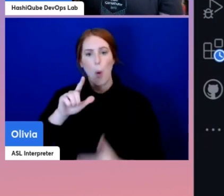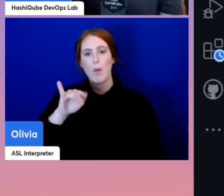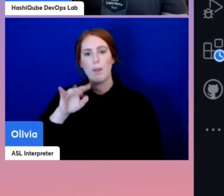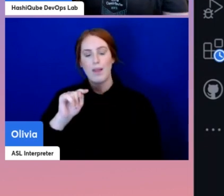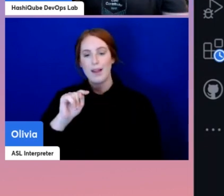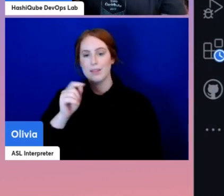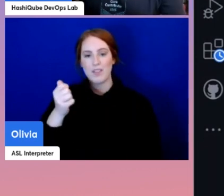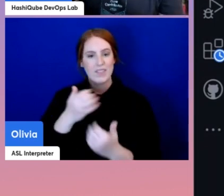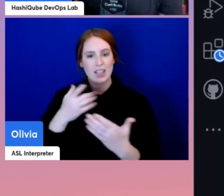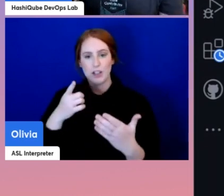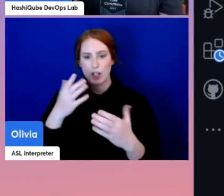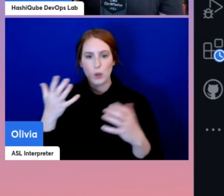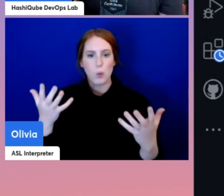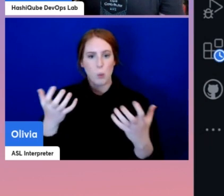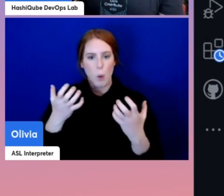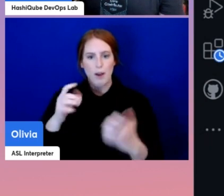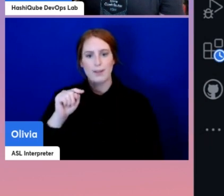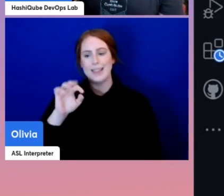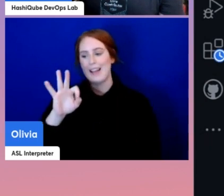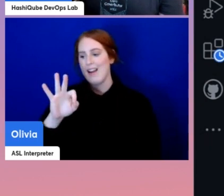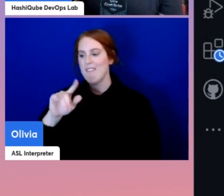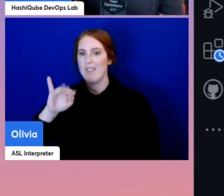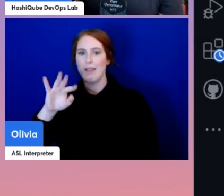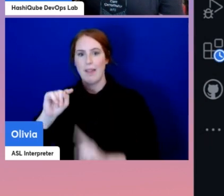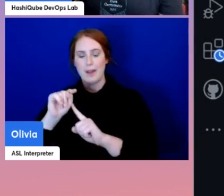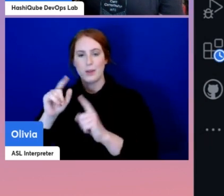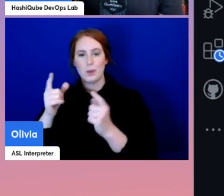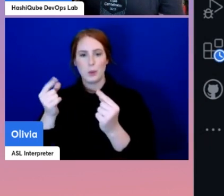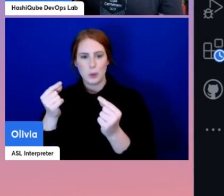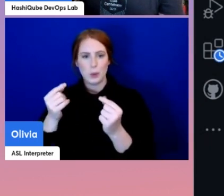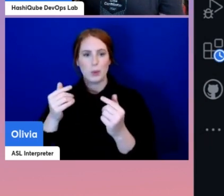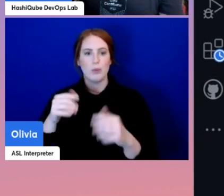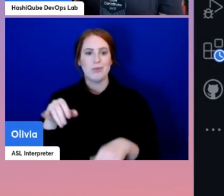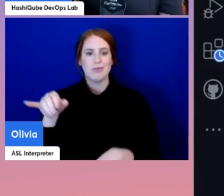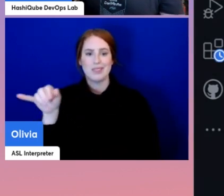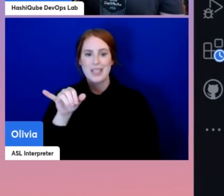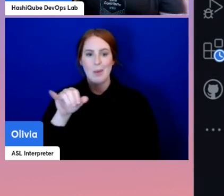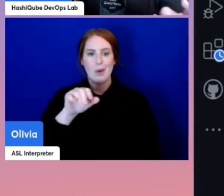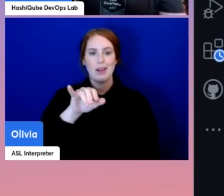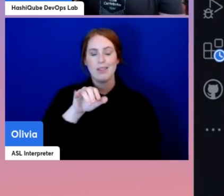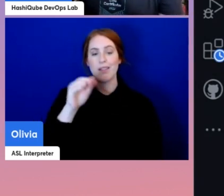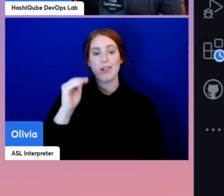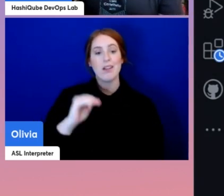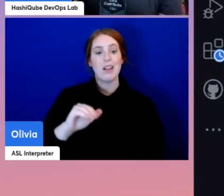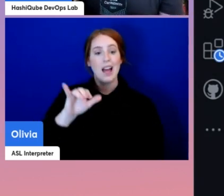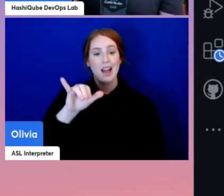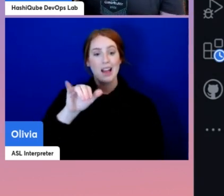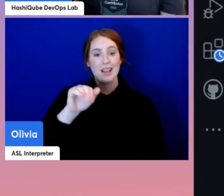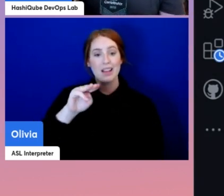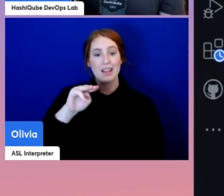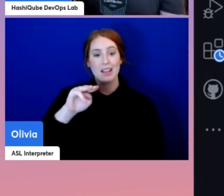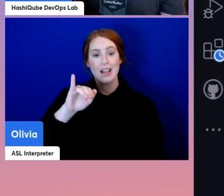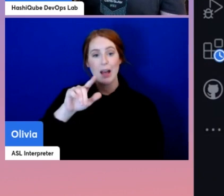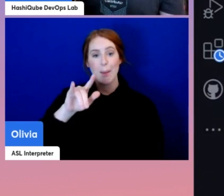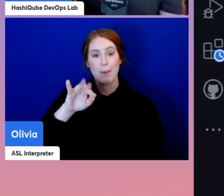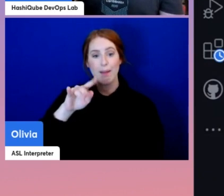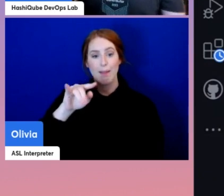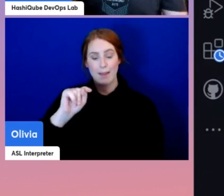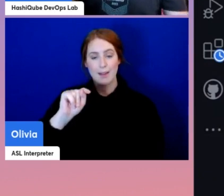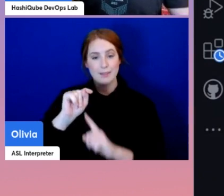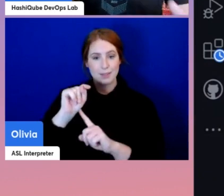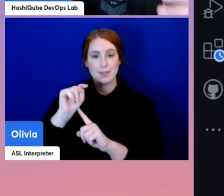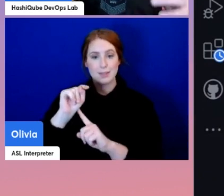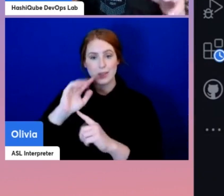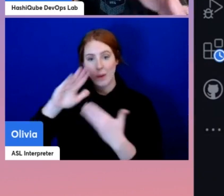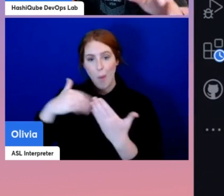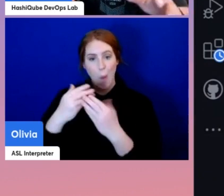do, tflint. And the same with YAML lint, all of these YAML lints. Now, I know some of